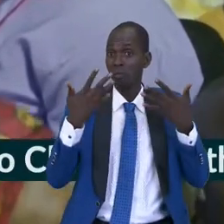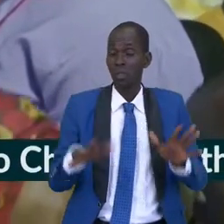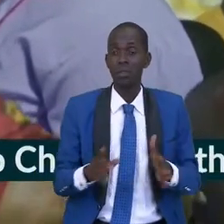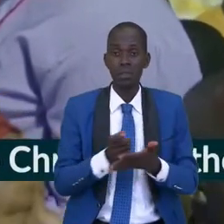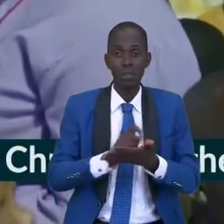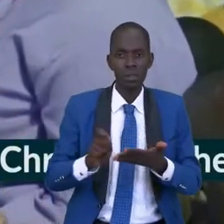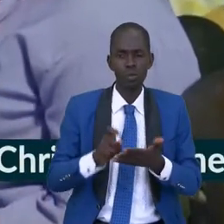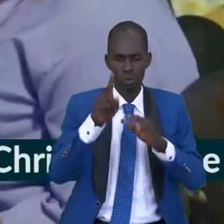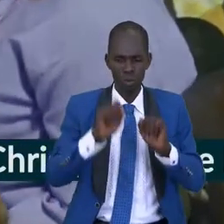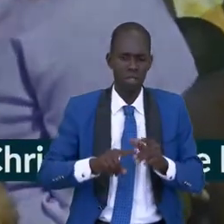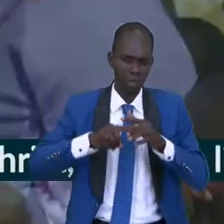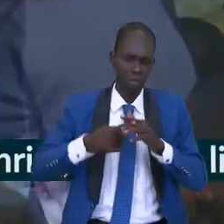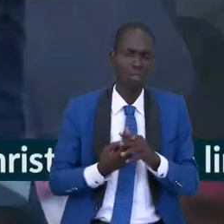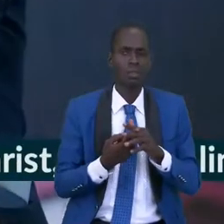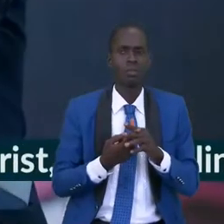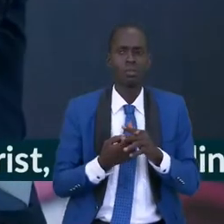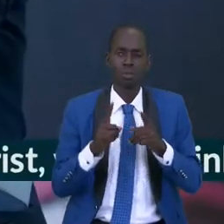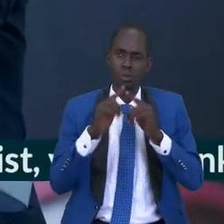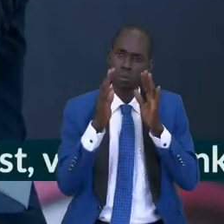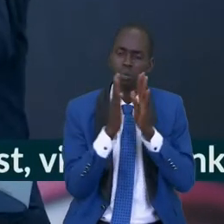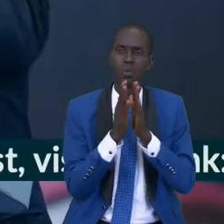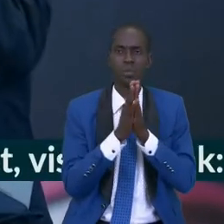Get to them where they are.